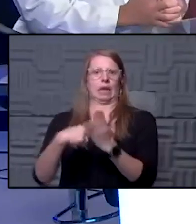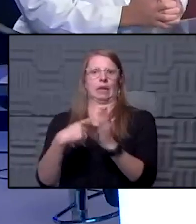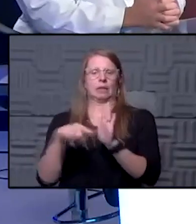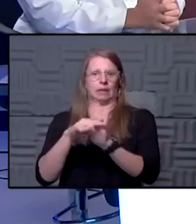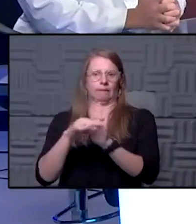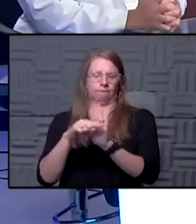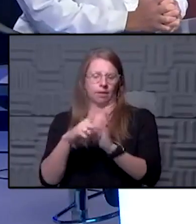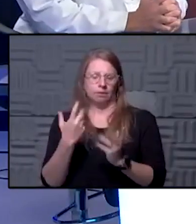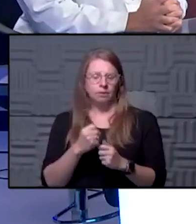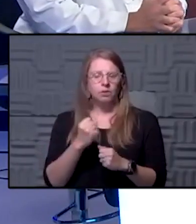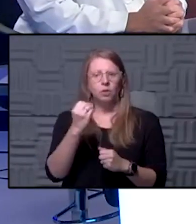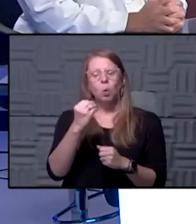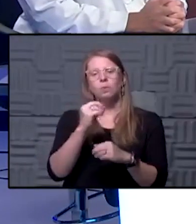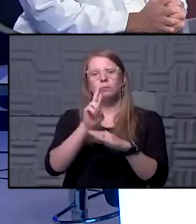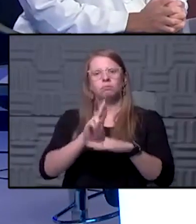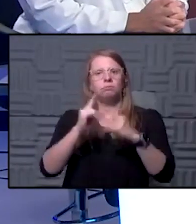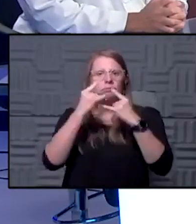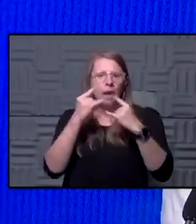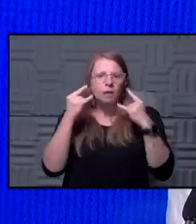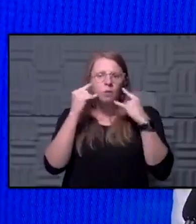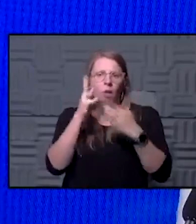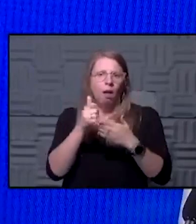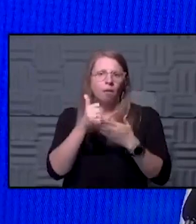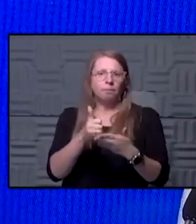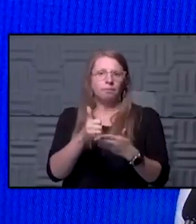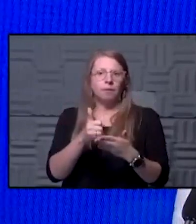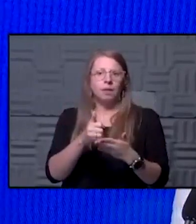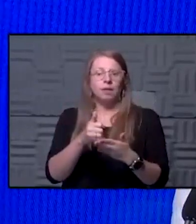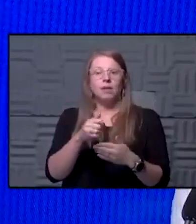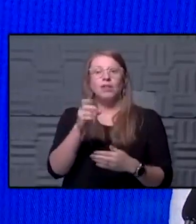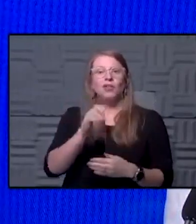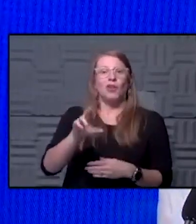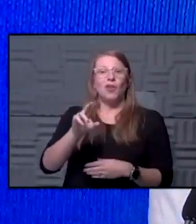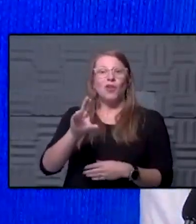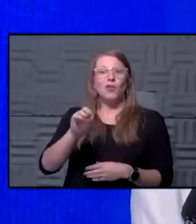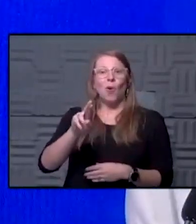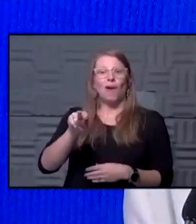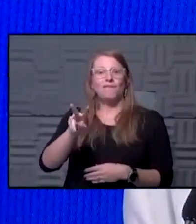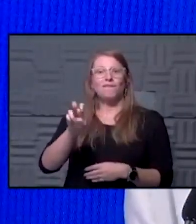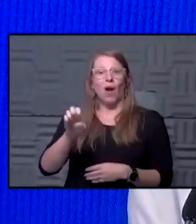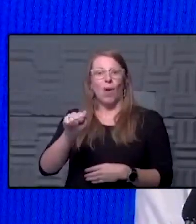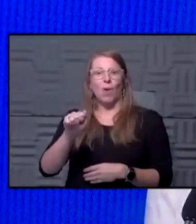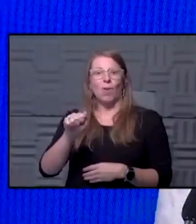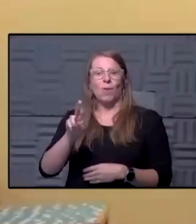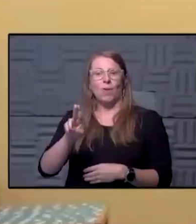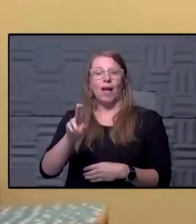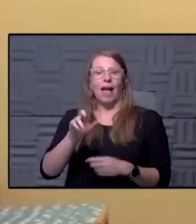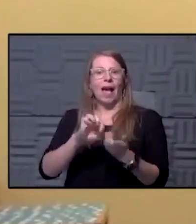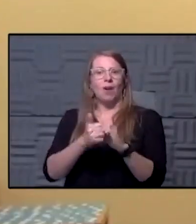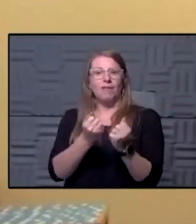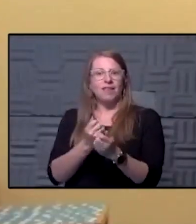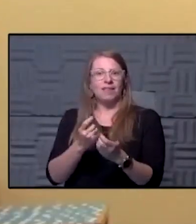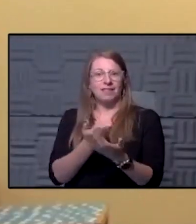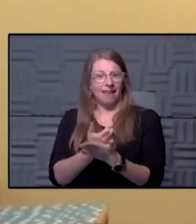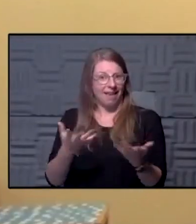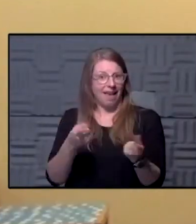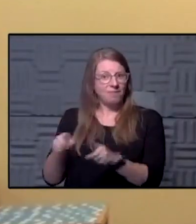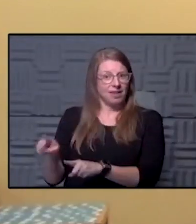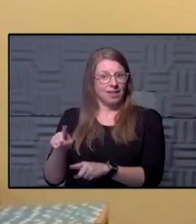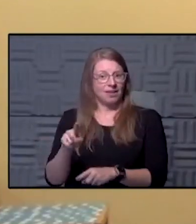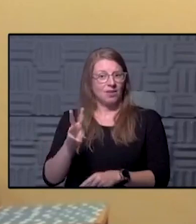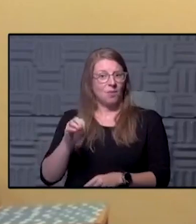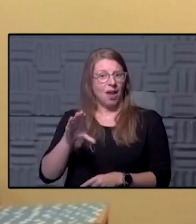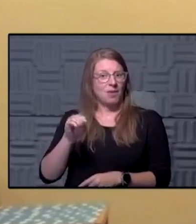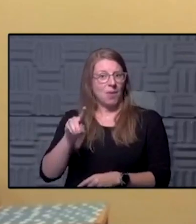masks on. It's working, and it's going to help with influenza. Dr. Corriveau, how are things in the DOT? Morning. Good morning. Yeah, we're